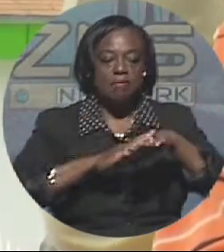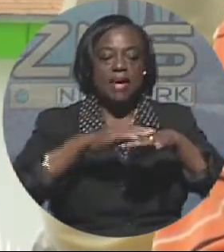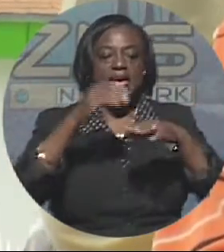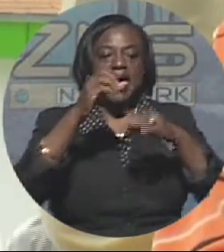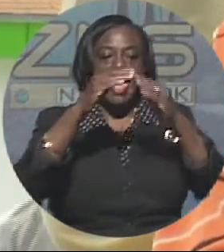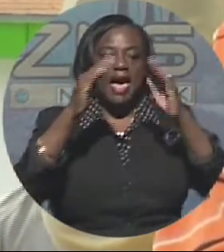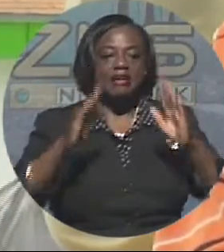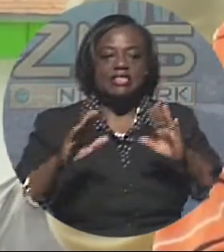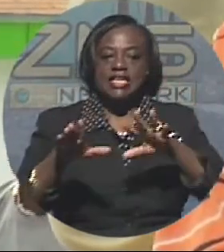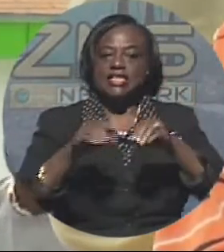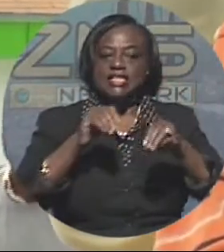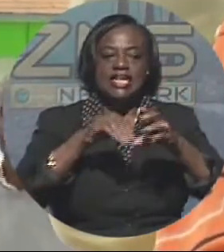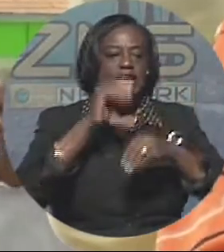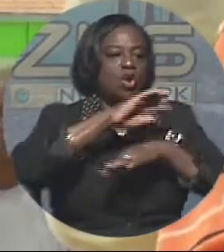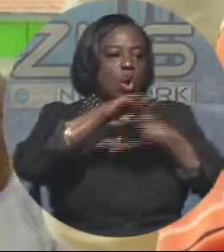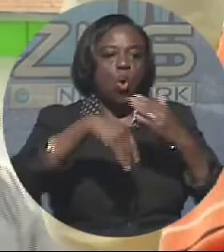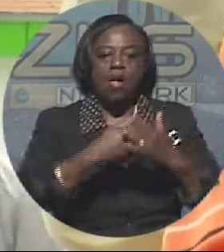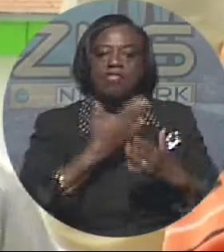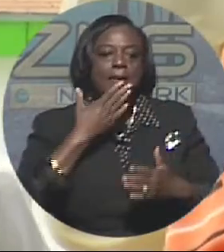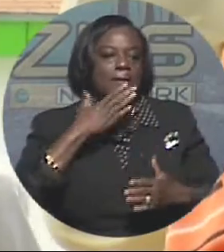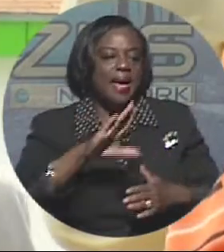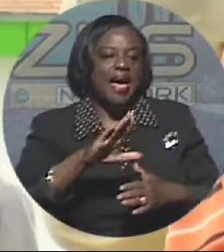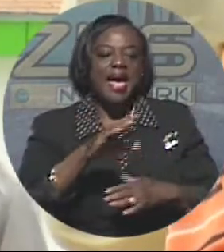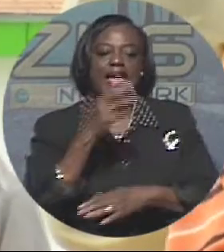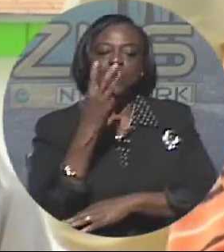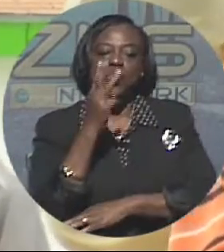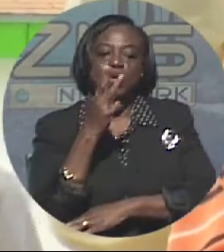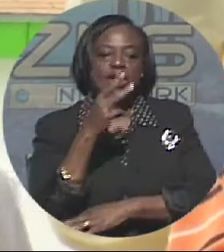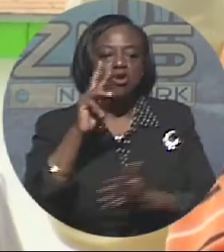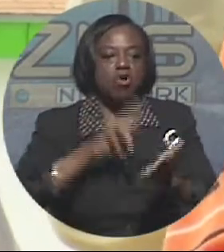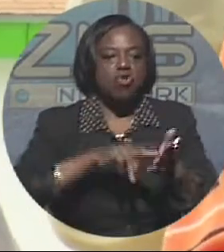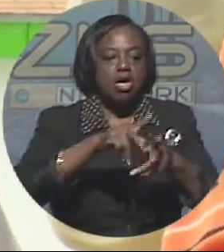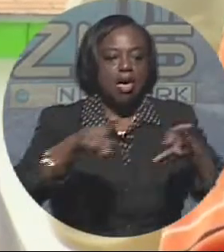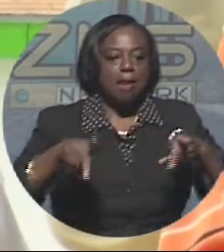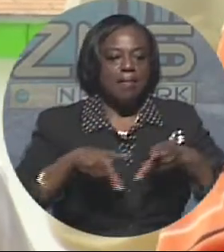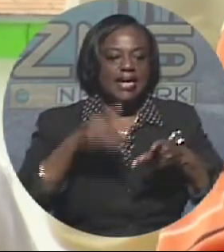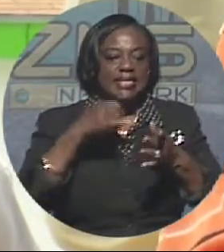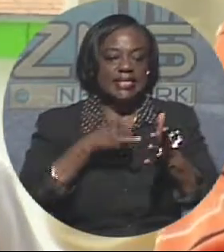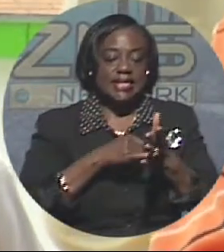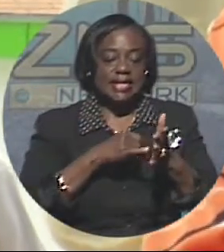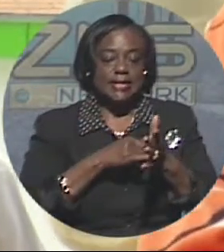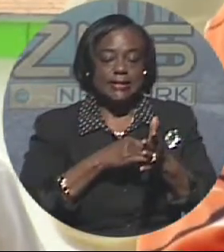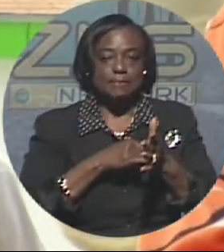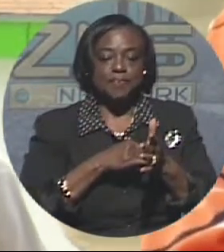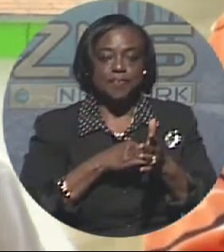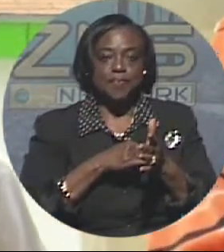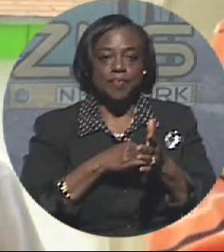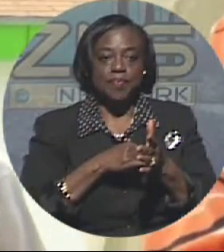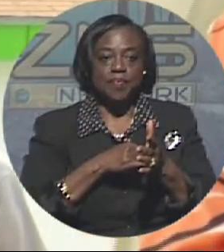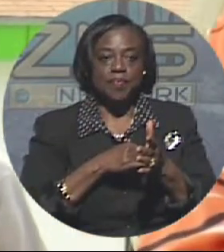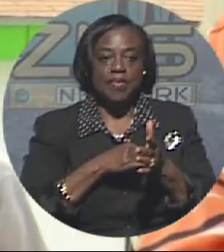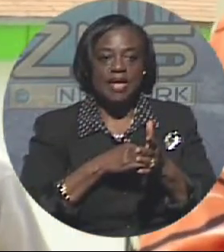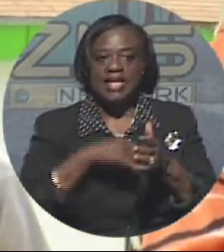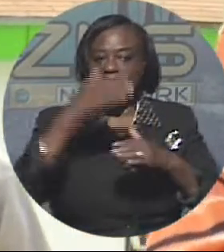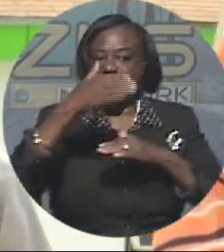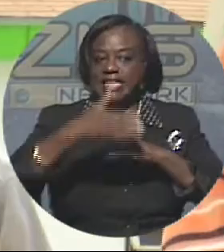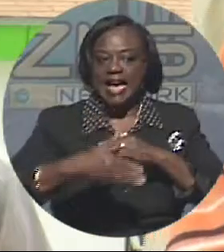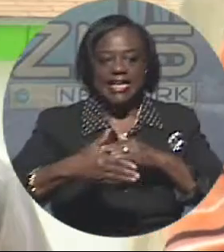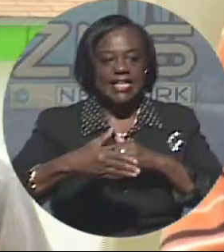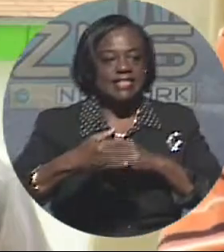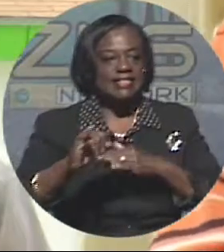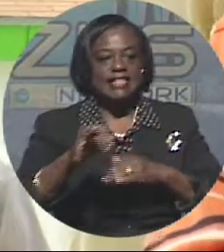my house and replace it. And windows and sidings and everything